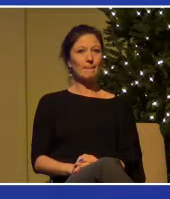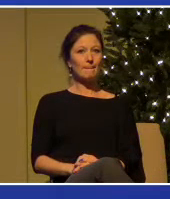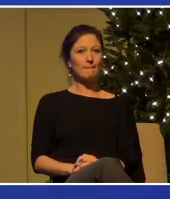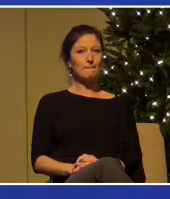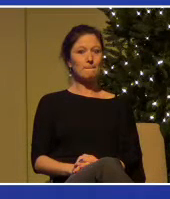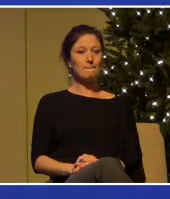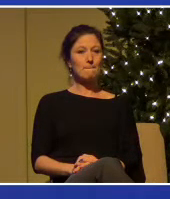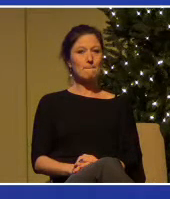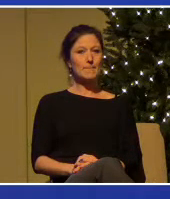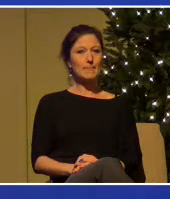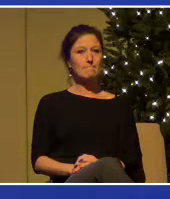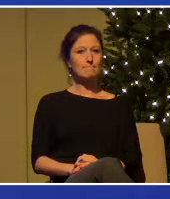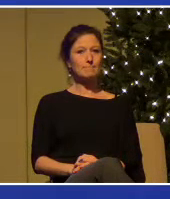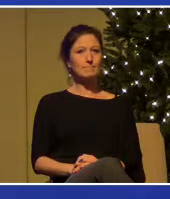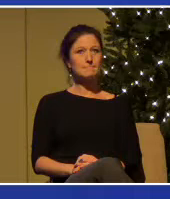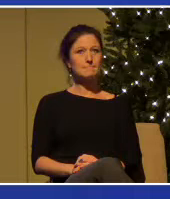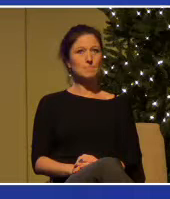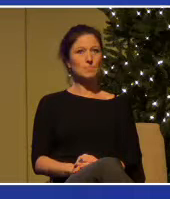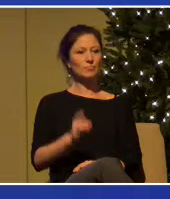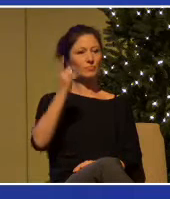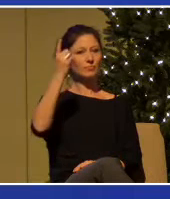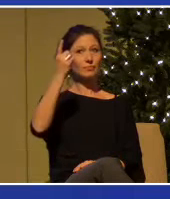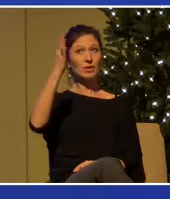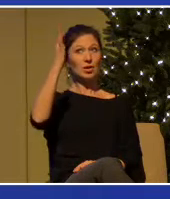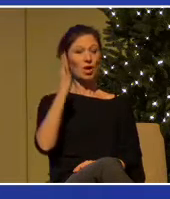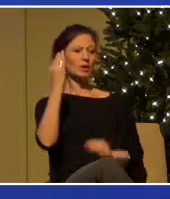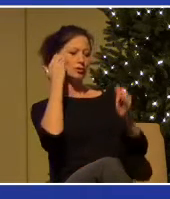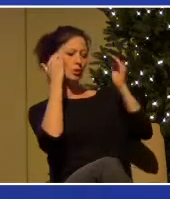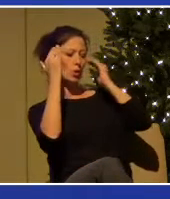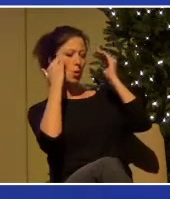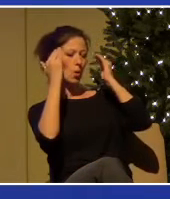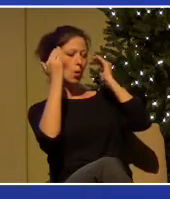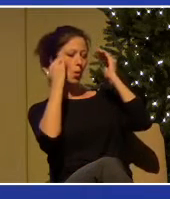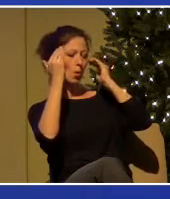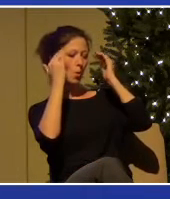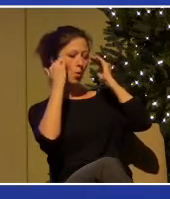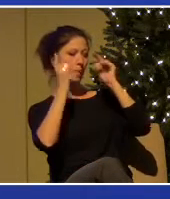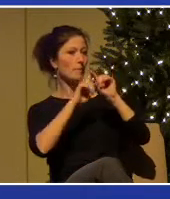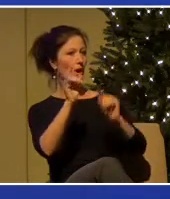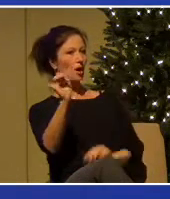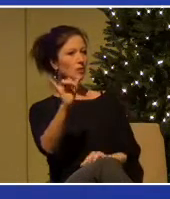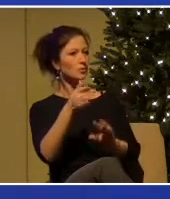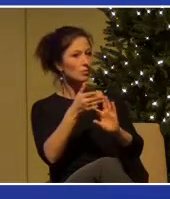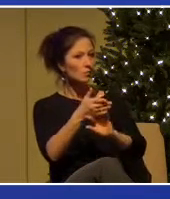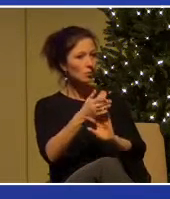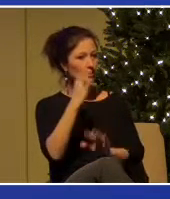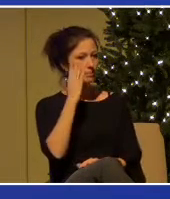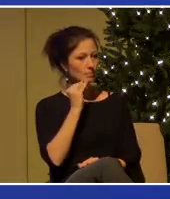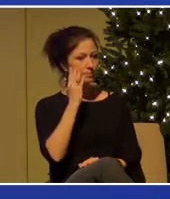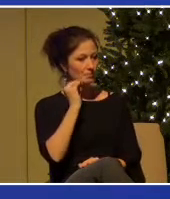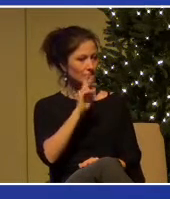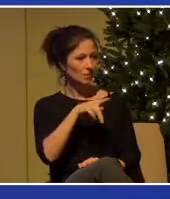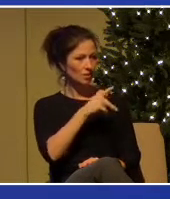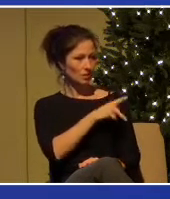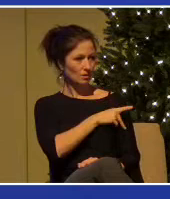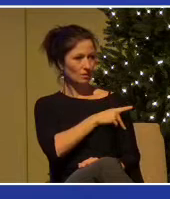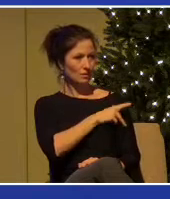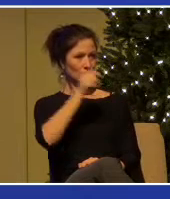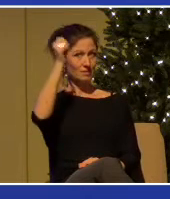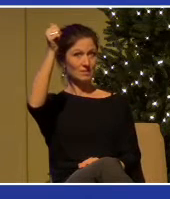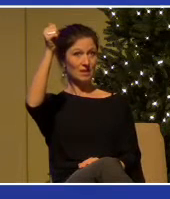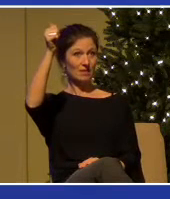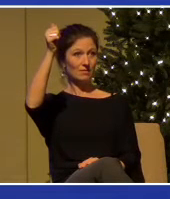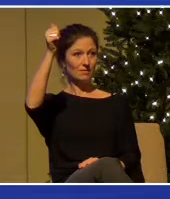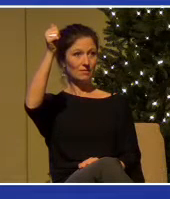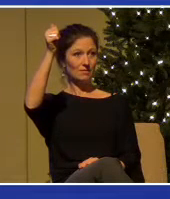academically, but by personal experience. Because he is the God who